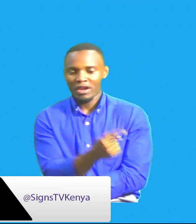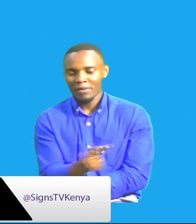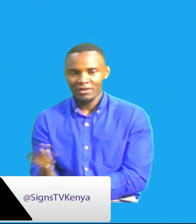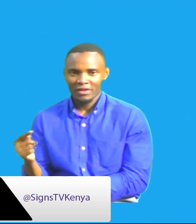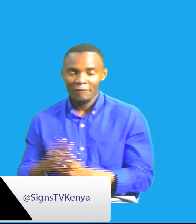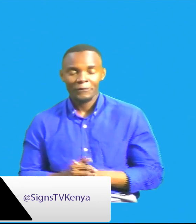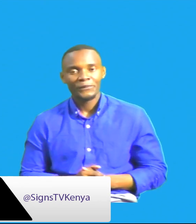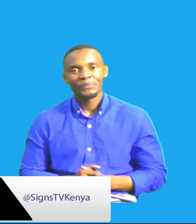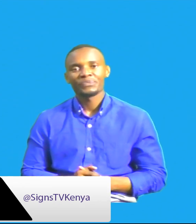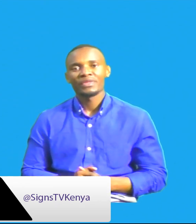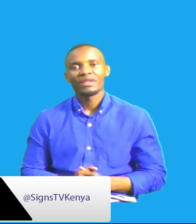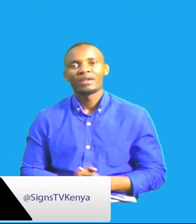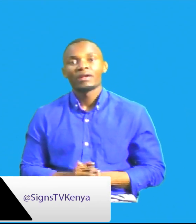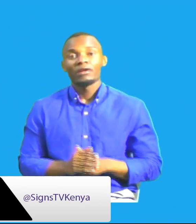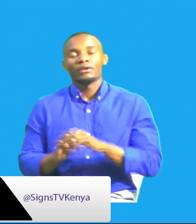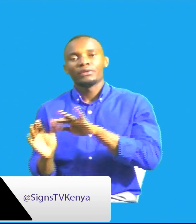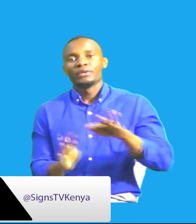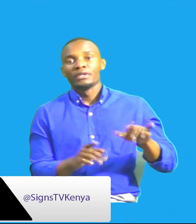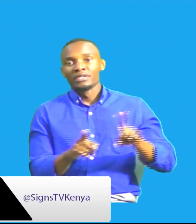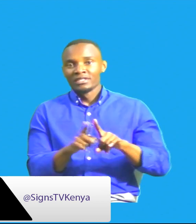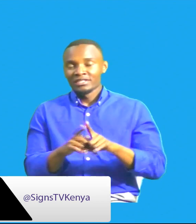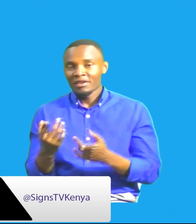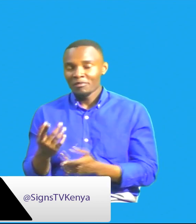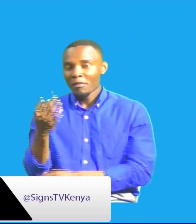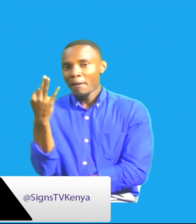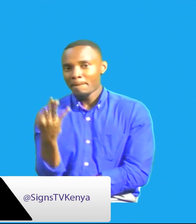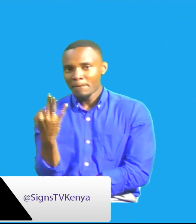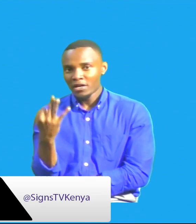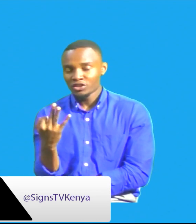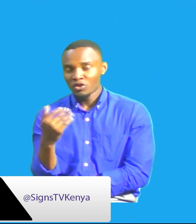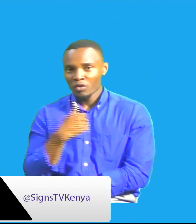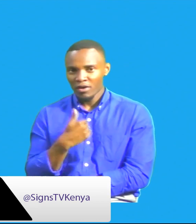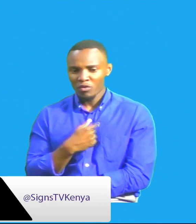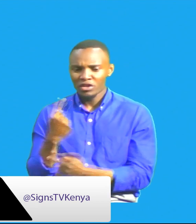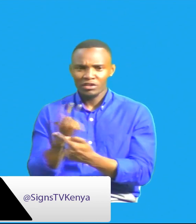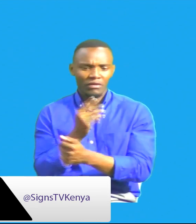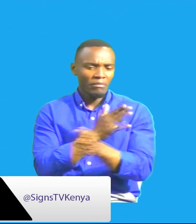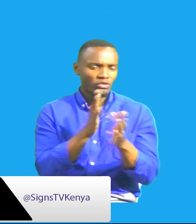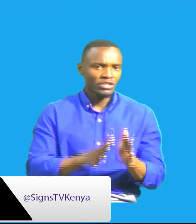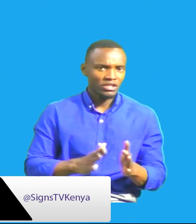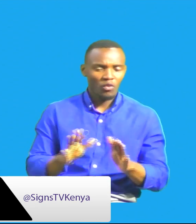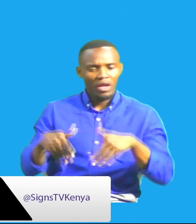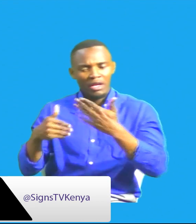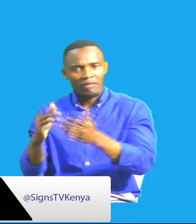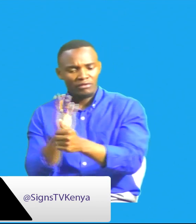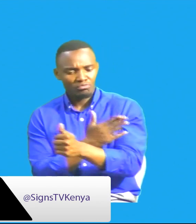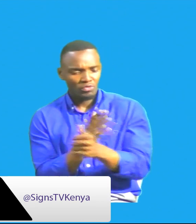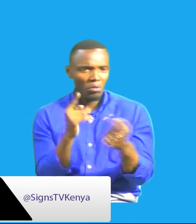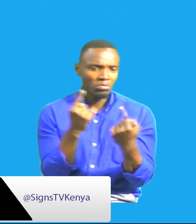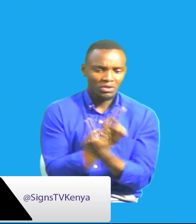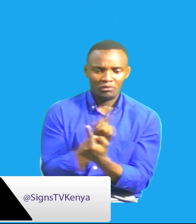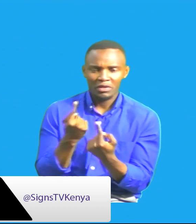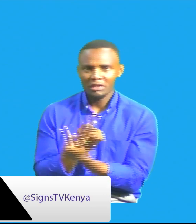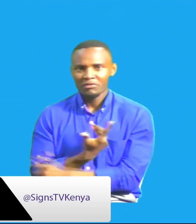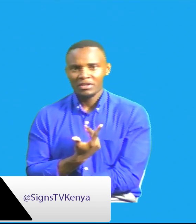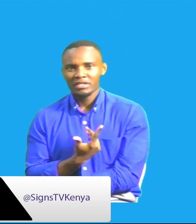0111980384. Now, in the month of March, we have had artists wakijituma wakitoa ngoma after ngoma. We have had